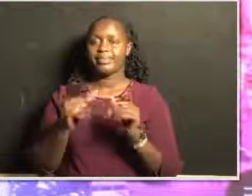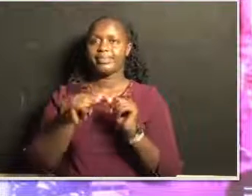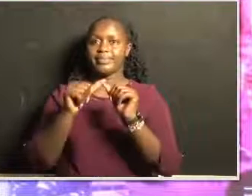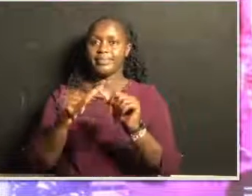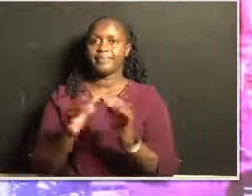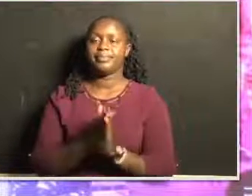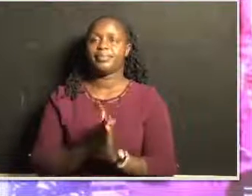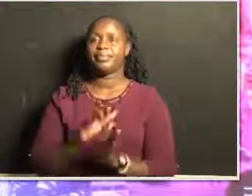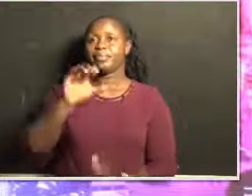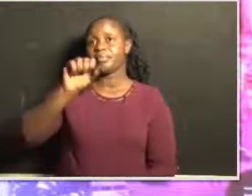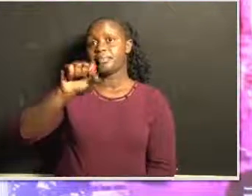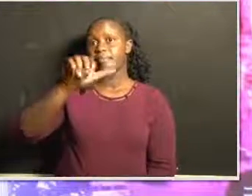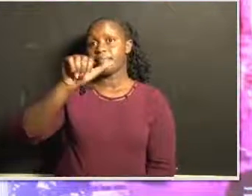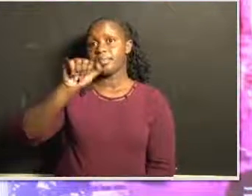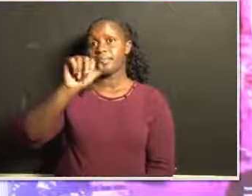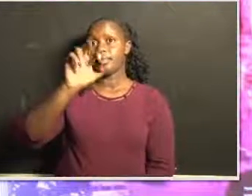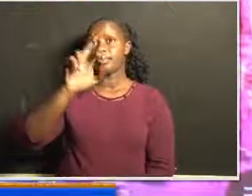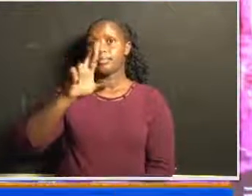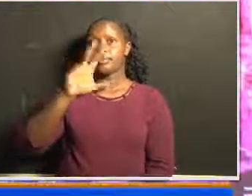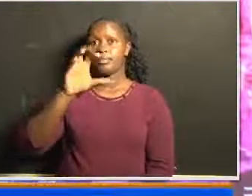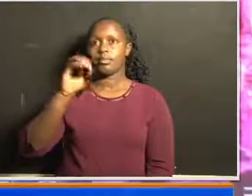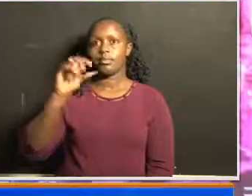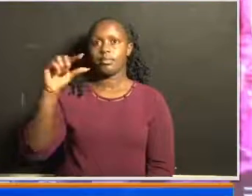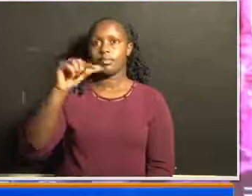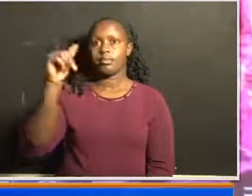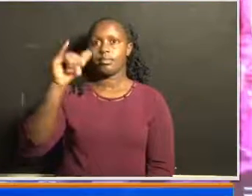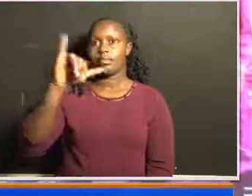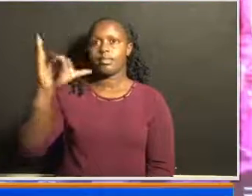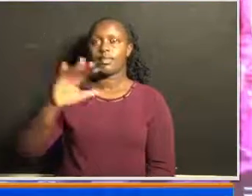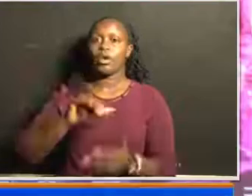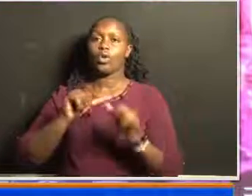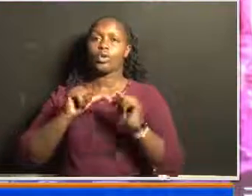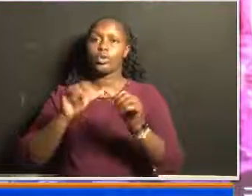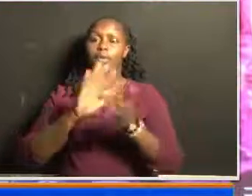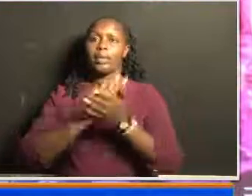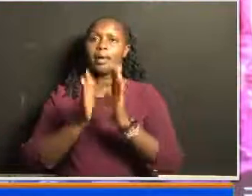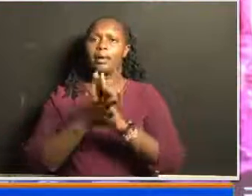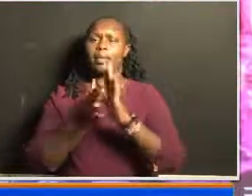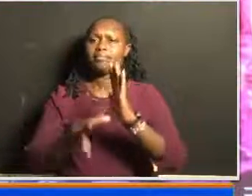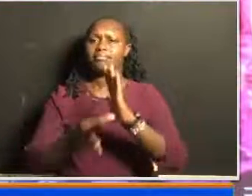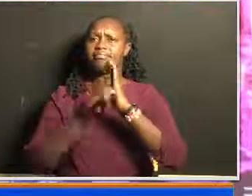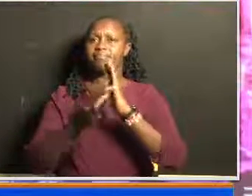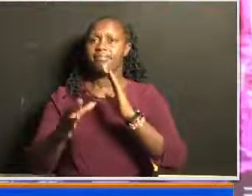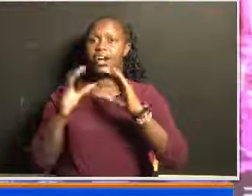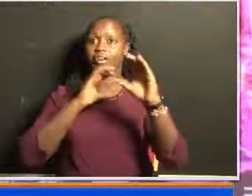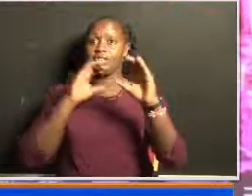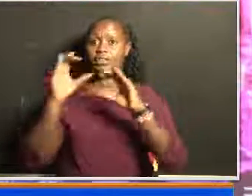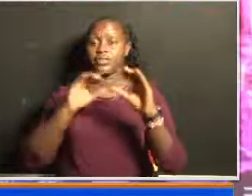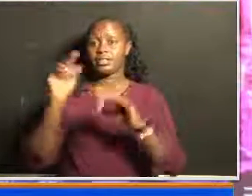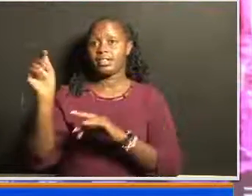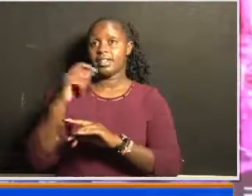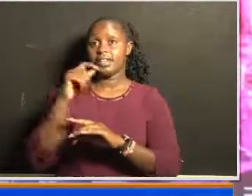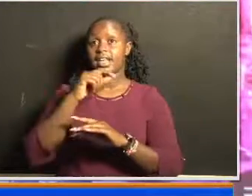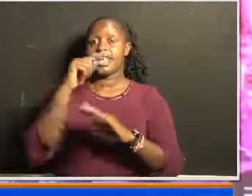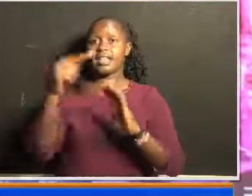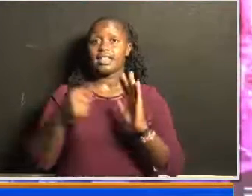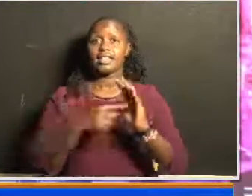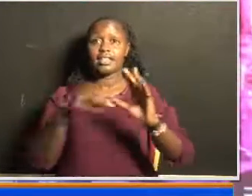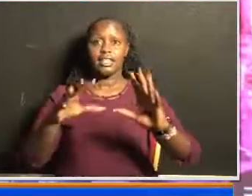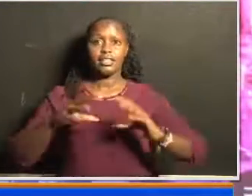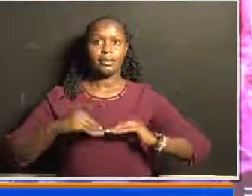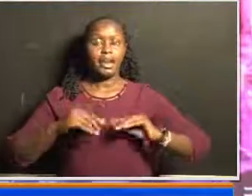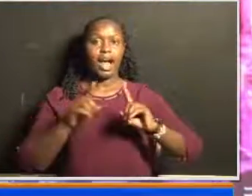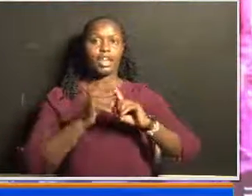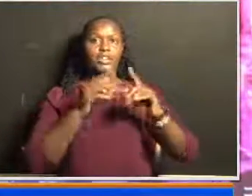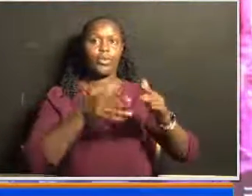Surrogacy remains a very controversial topic in Kenya, lacking proper regulation. However, it is generally accepted as a viable fertility